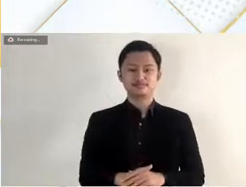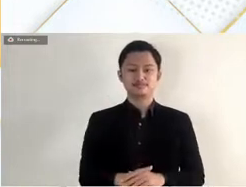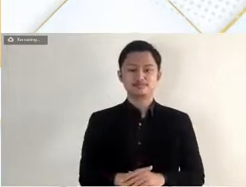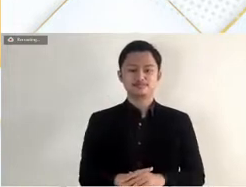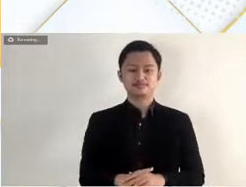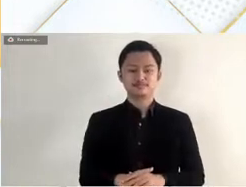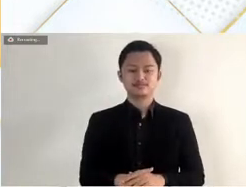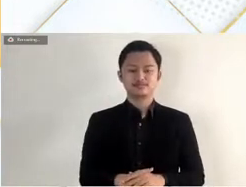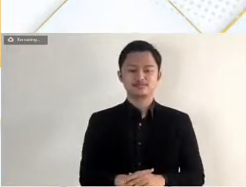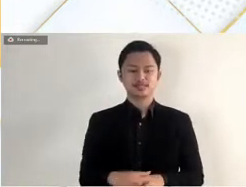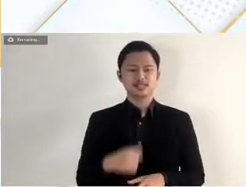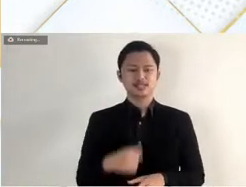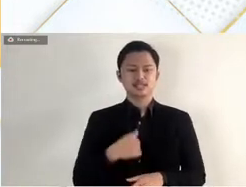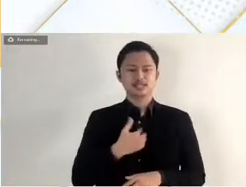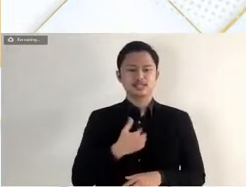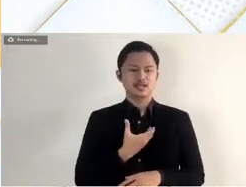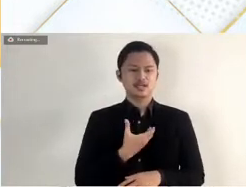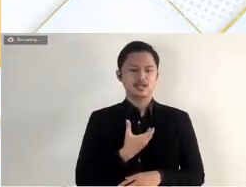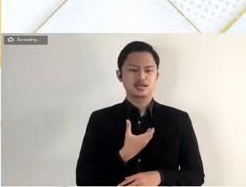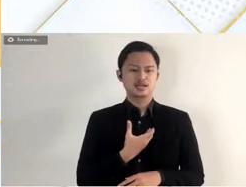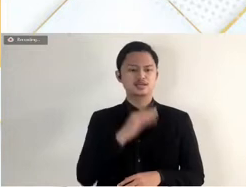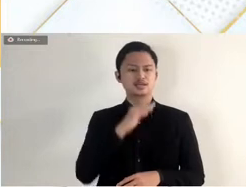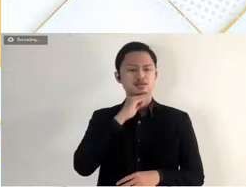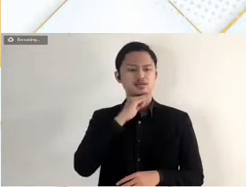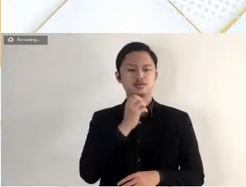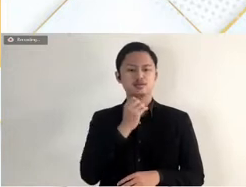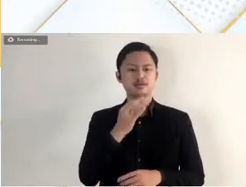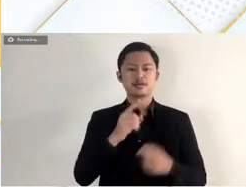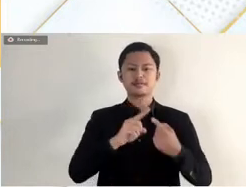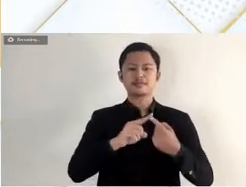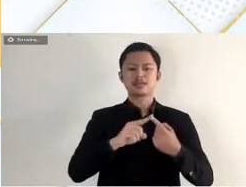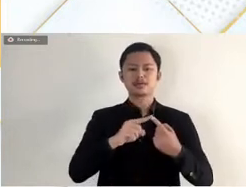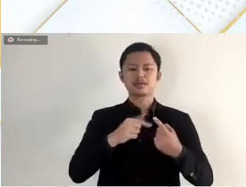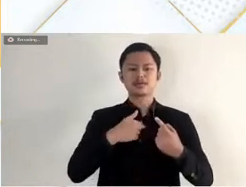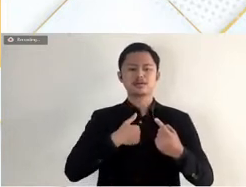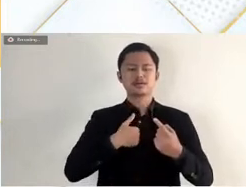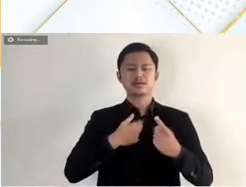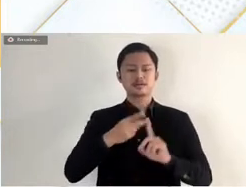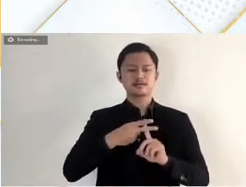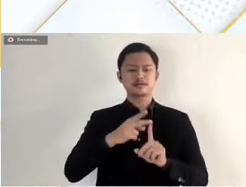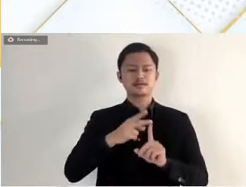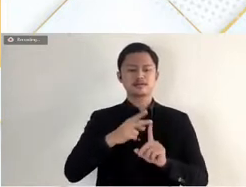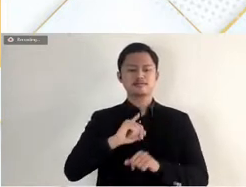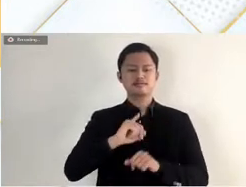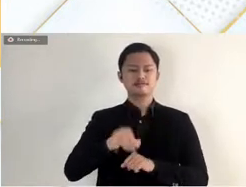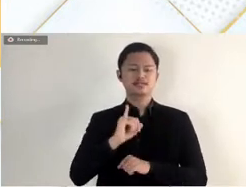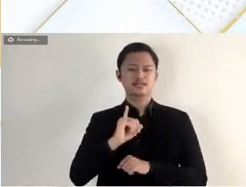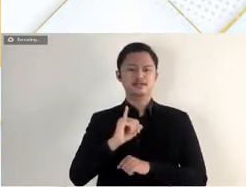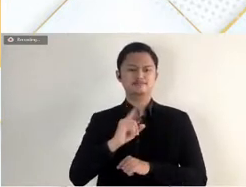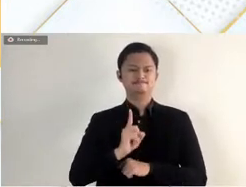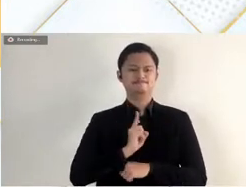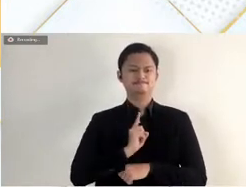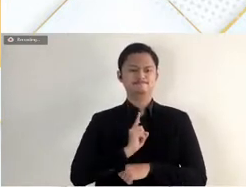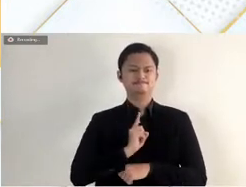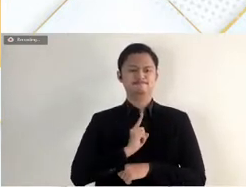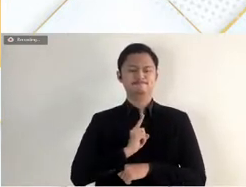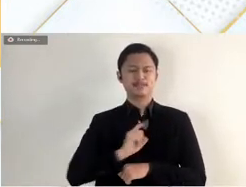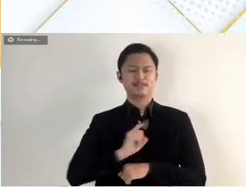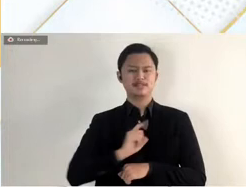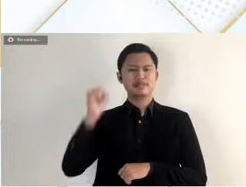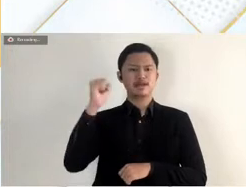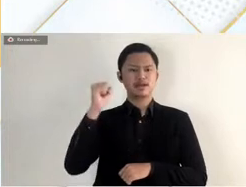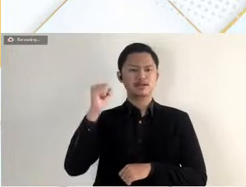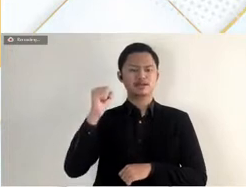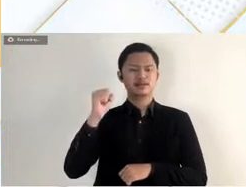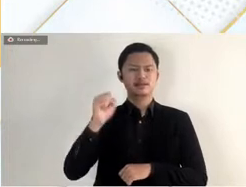I would like to emphasize on a few points. First, when Fiji gained independence in 1970,